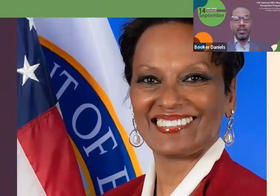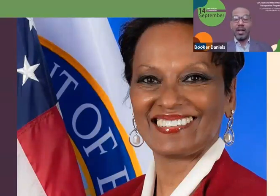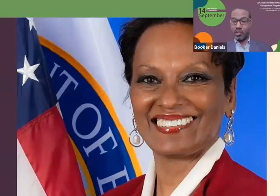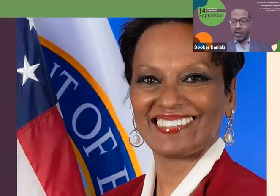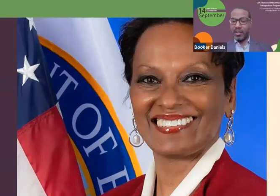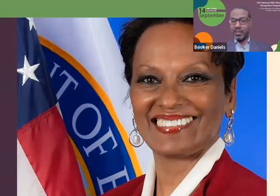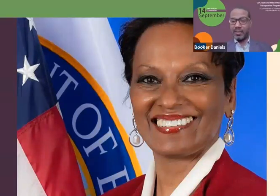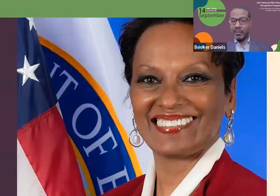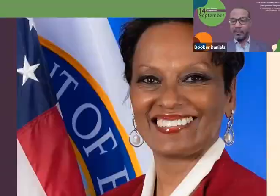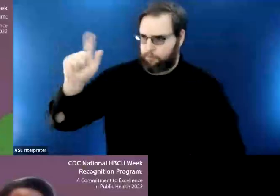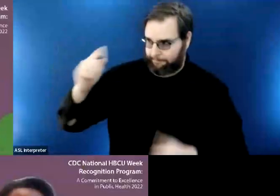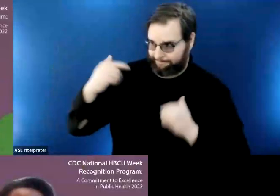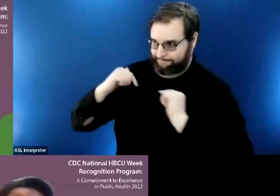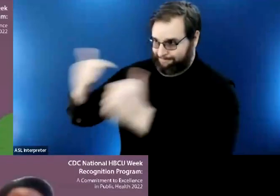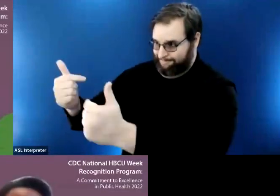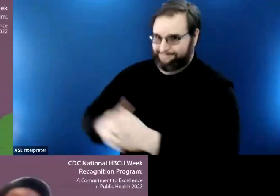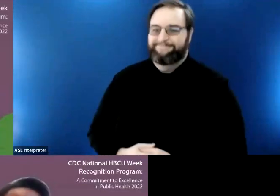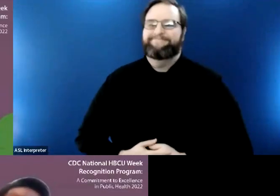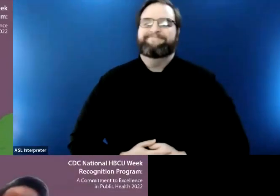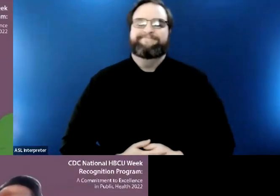Trent. Dr. Trent.